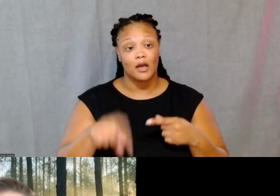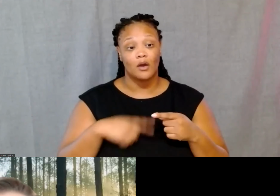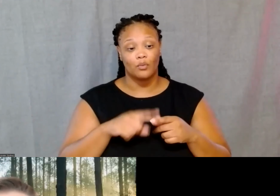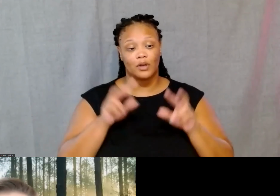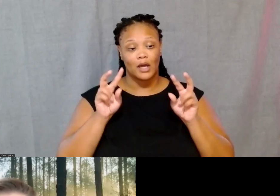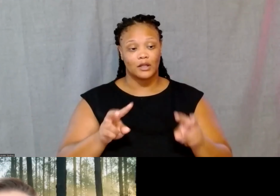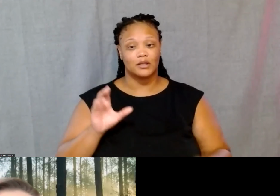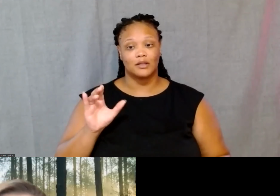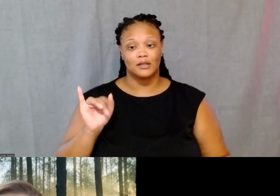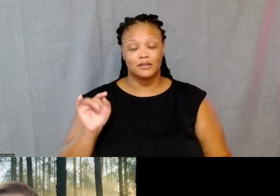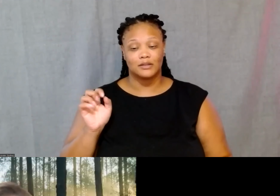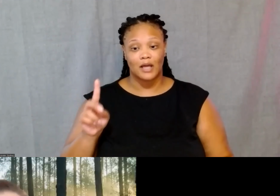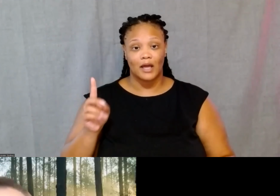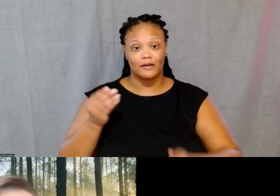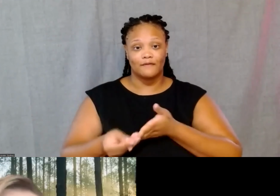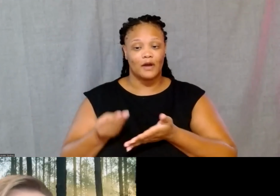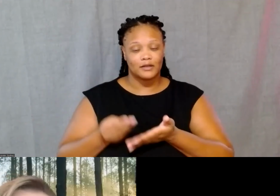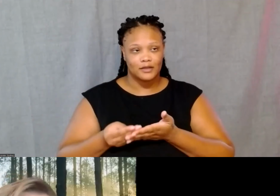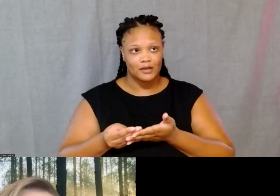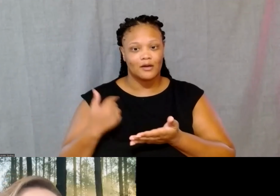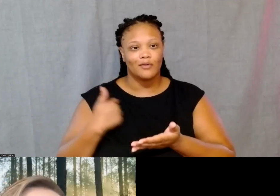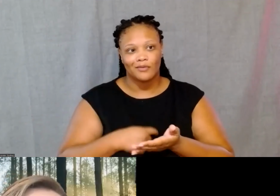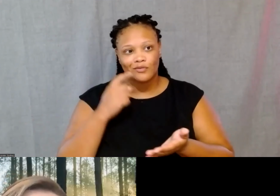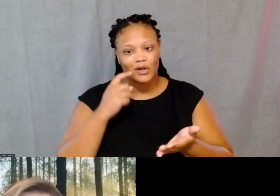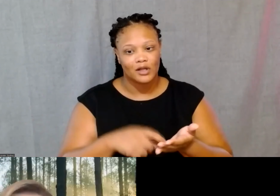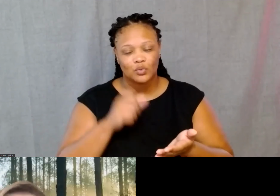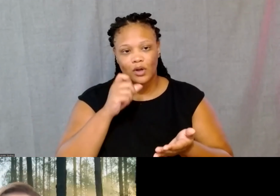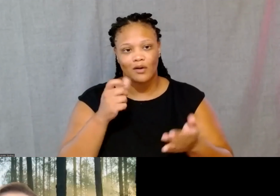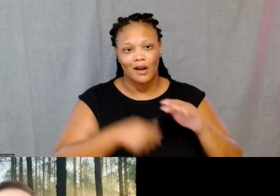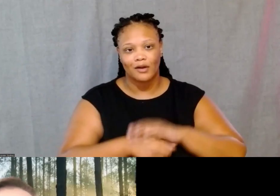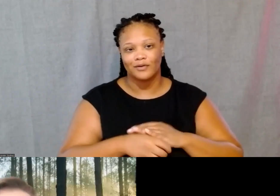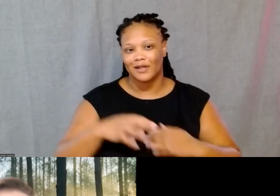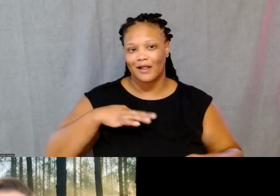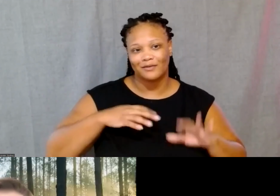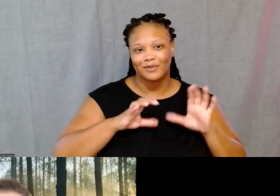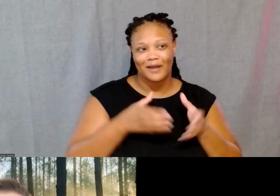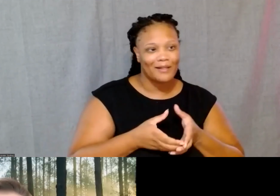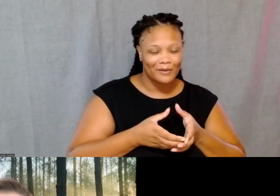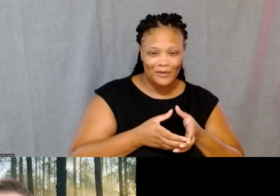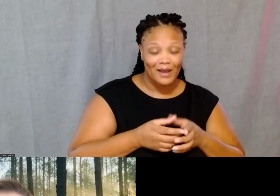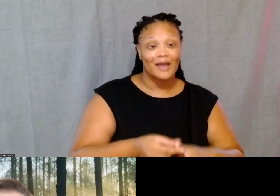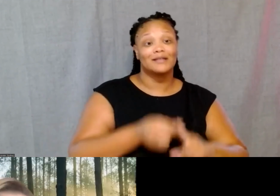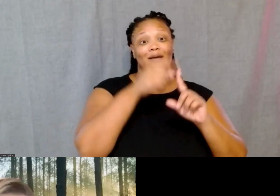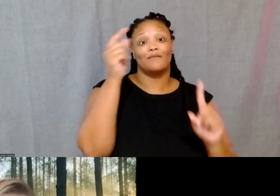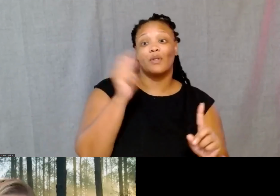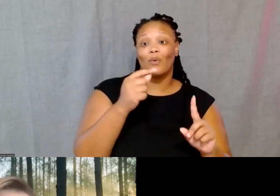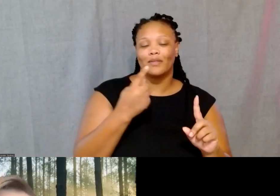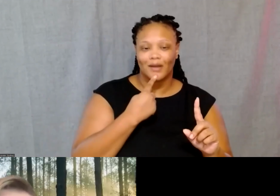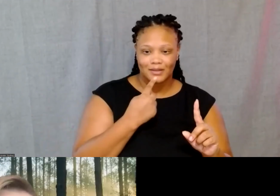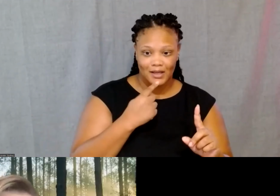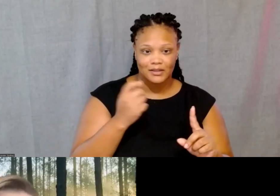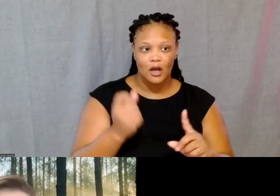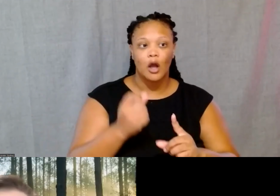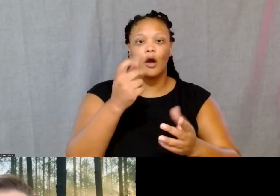siting funded, just recognizing that we don't fall into the eligibility category other than the one that says as approved